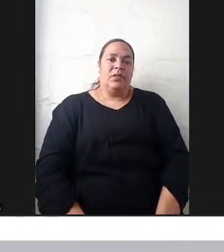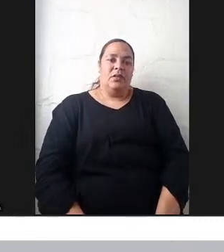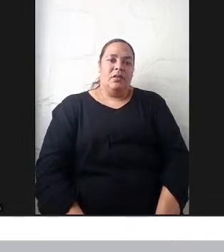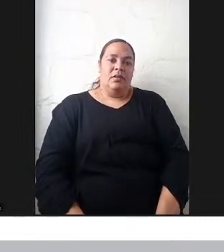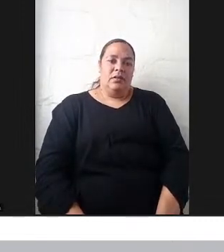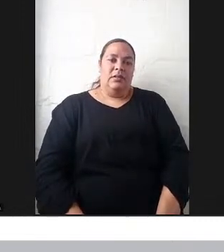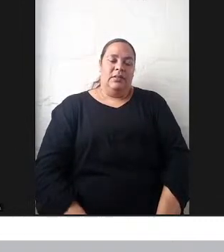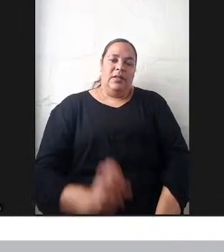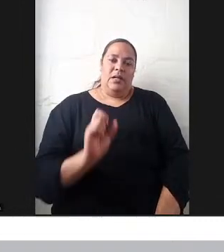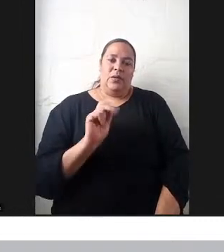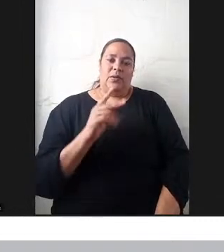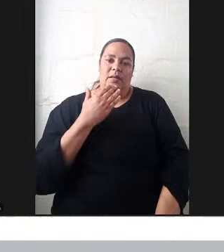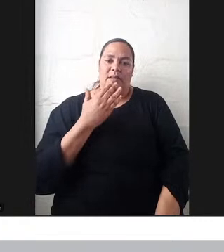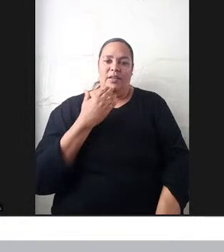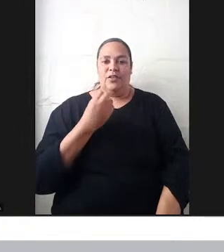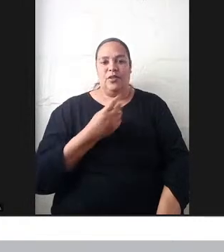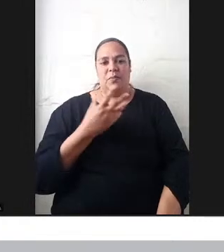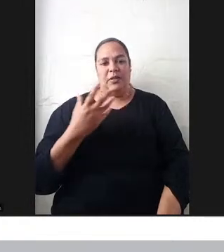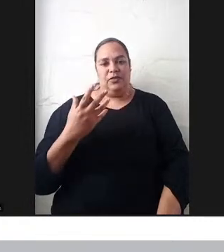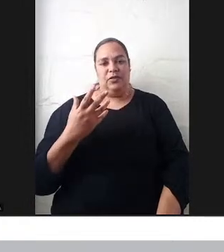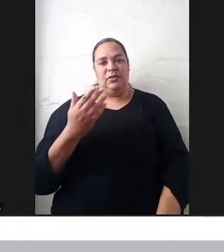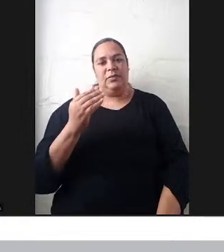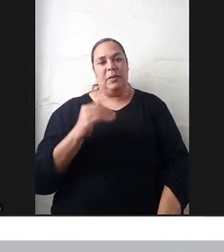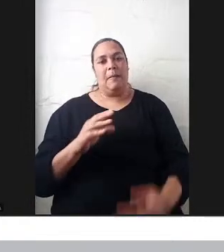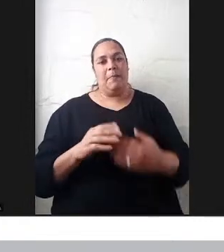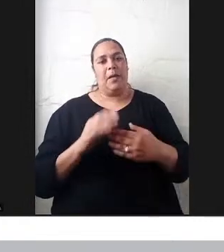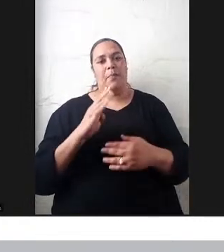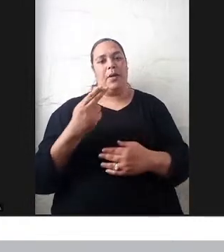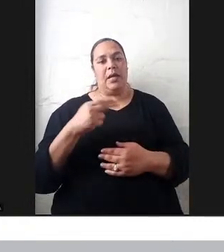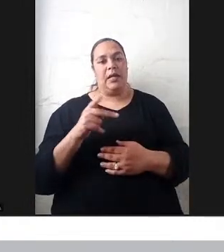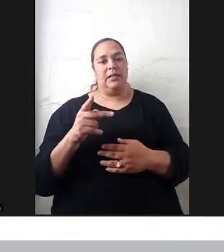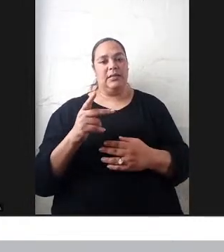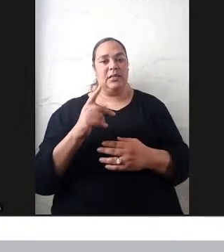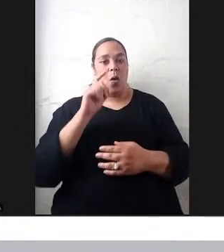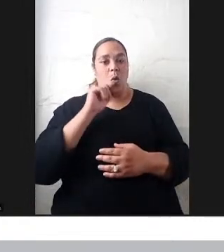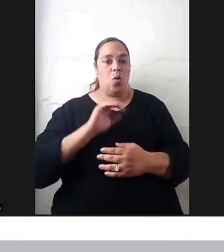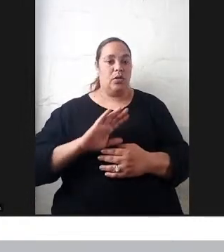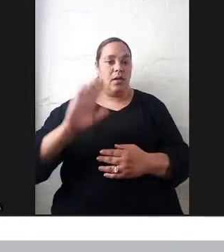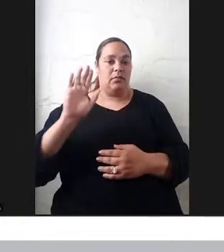Okay, thank you very much. Member Brunkes, is that a legacy hand?